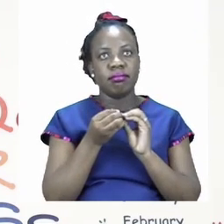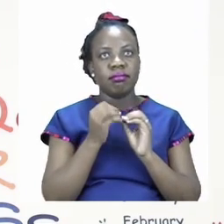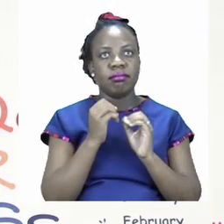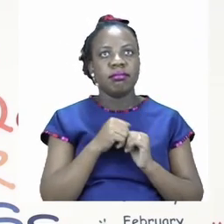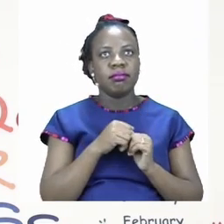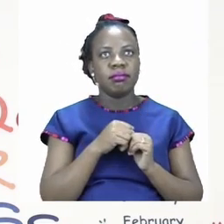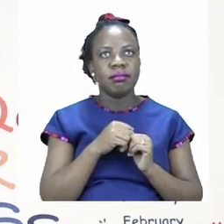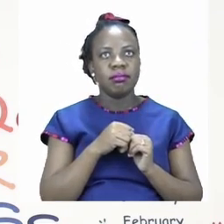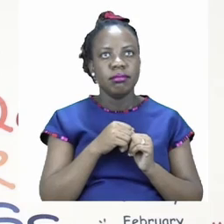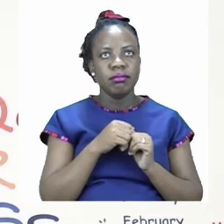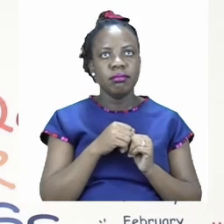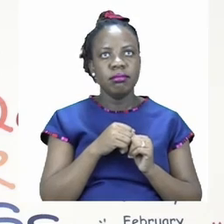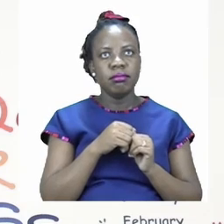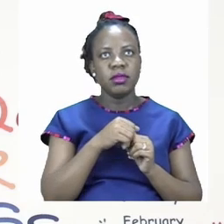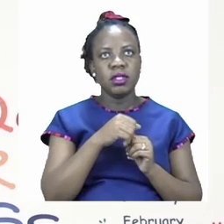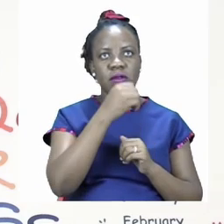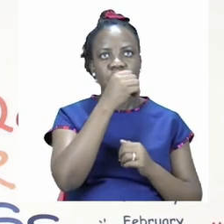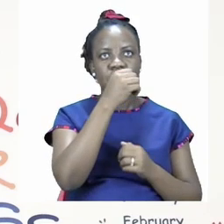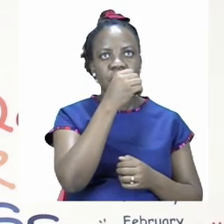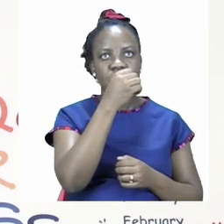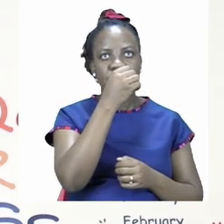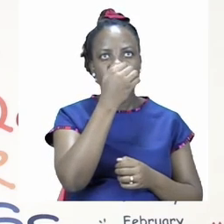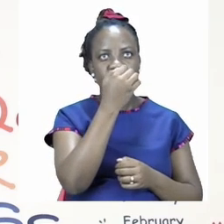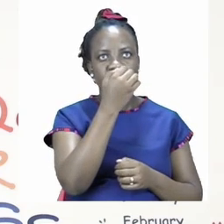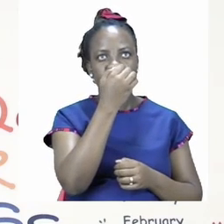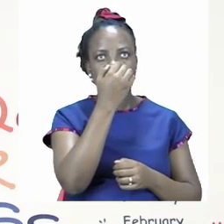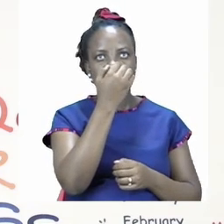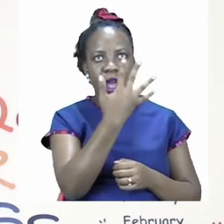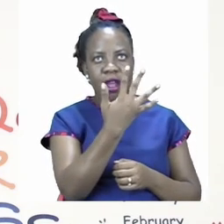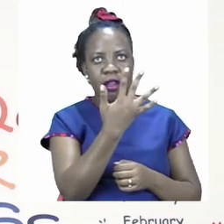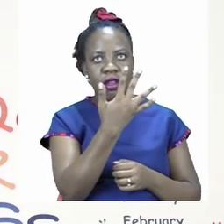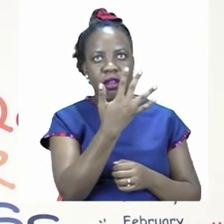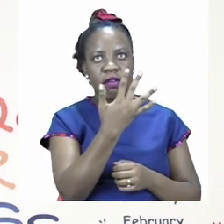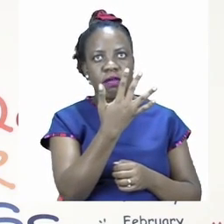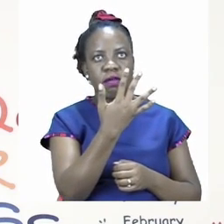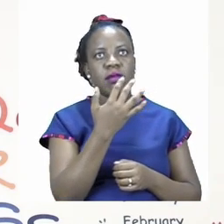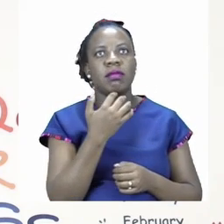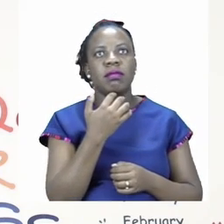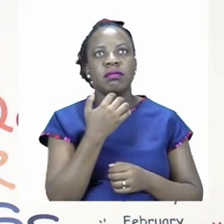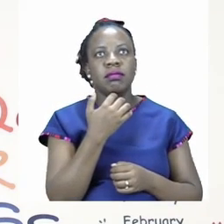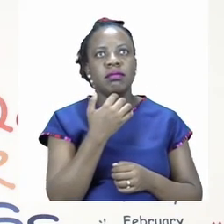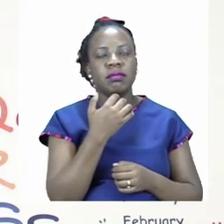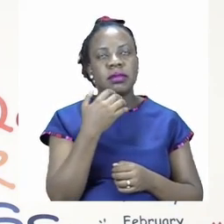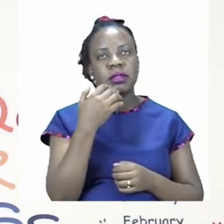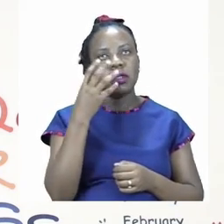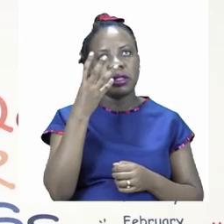67. So we're just going to take that same number and say